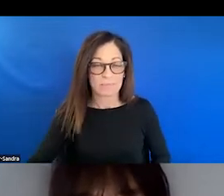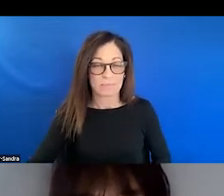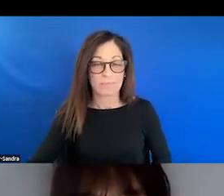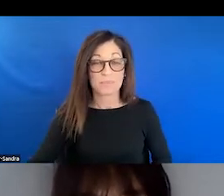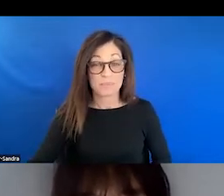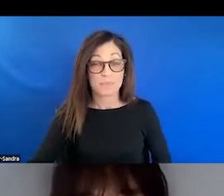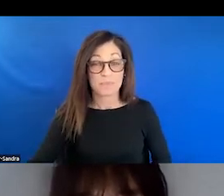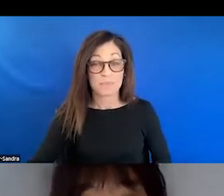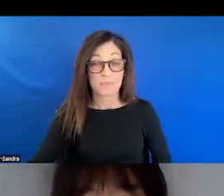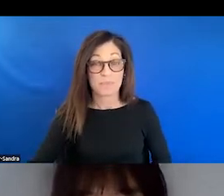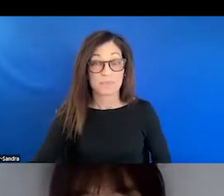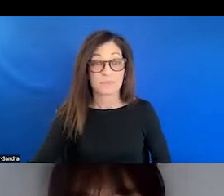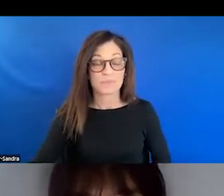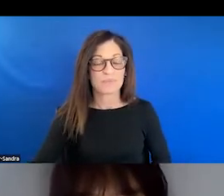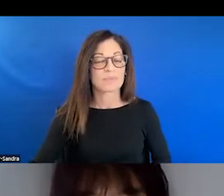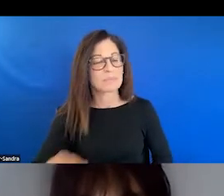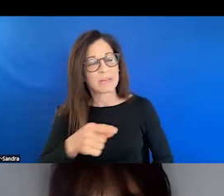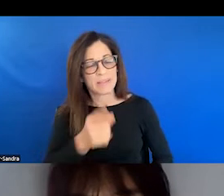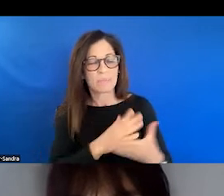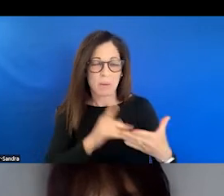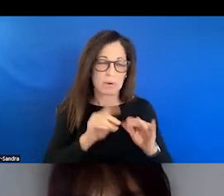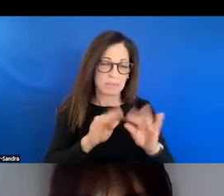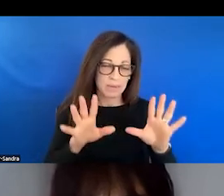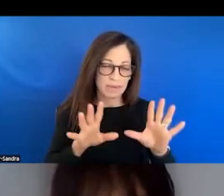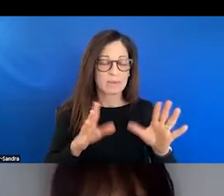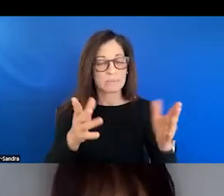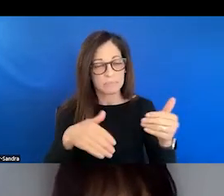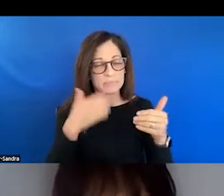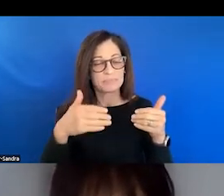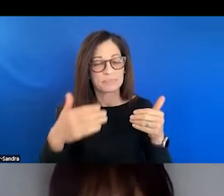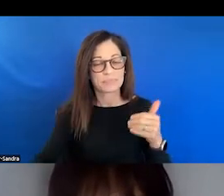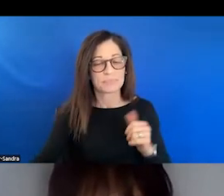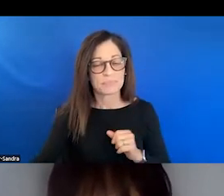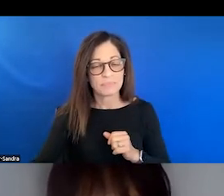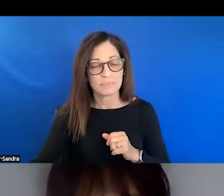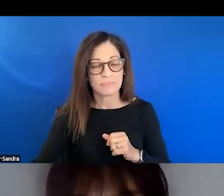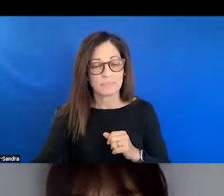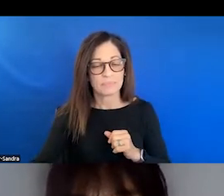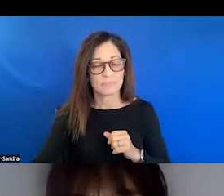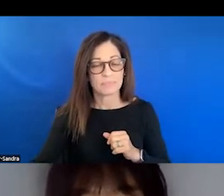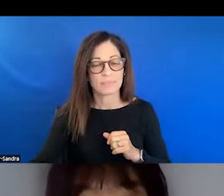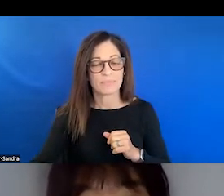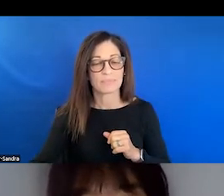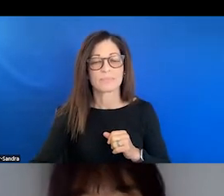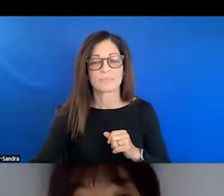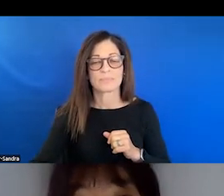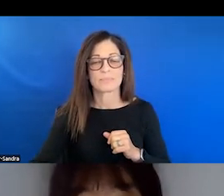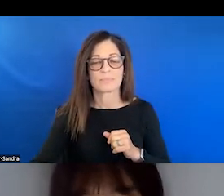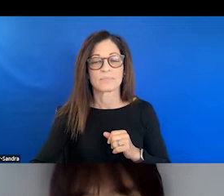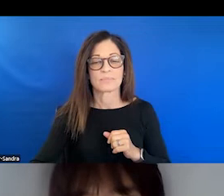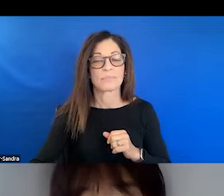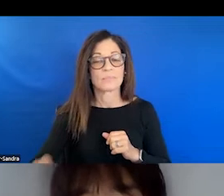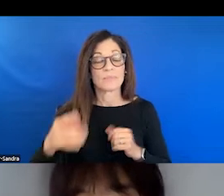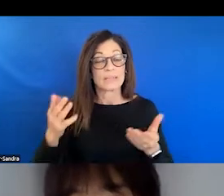Cool. I think this part is pretty straightforward. And then moving on to the next module here. So here we're